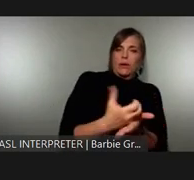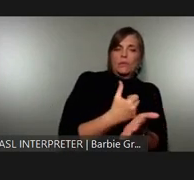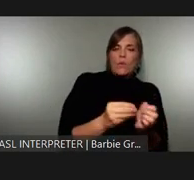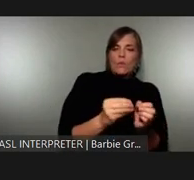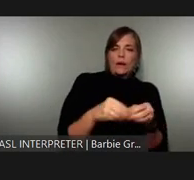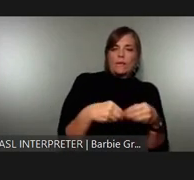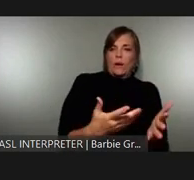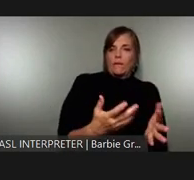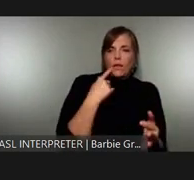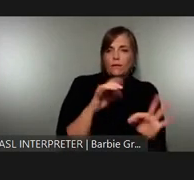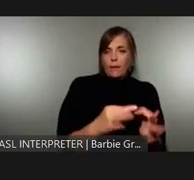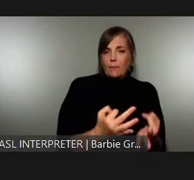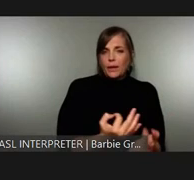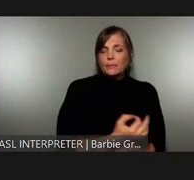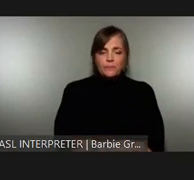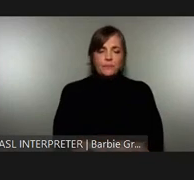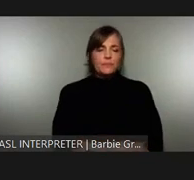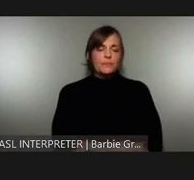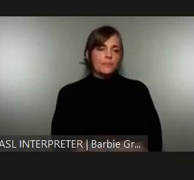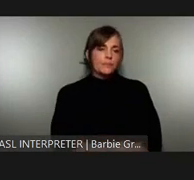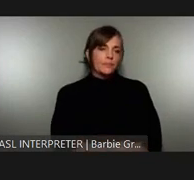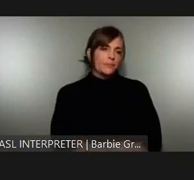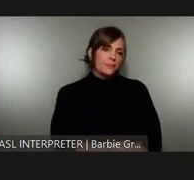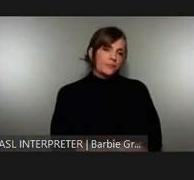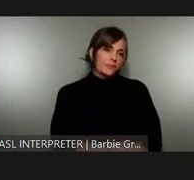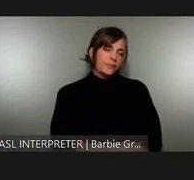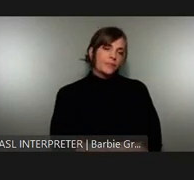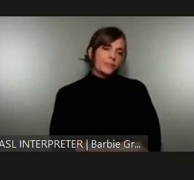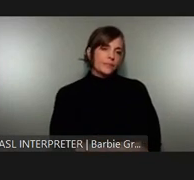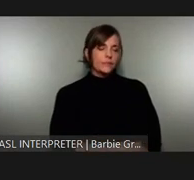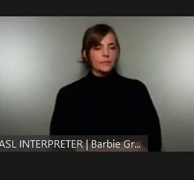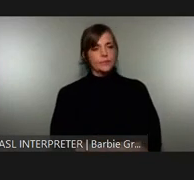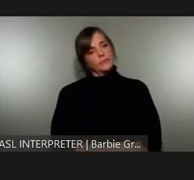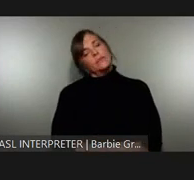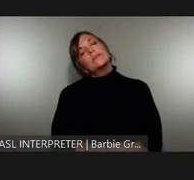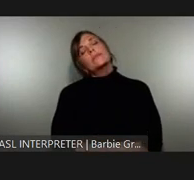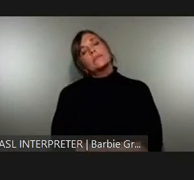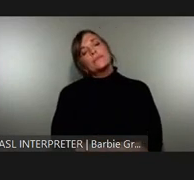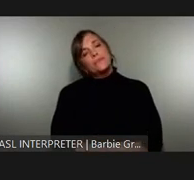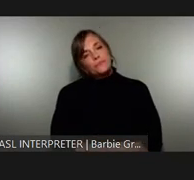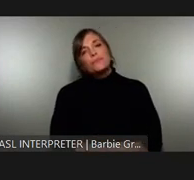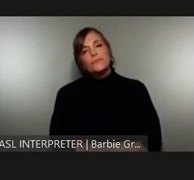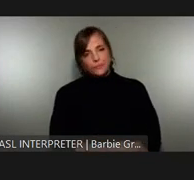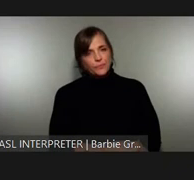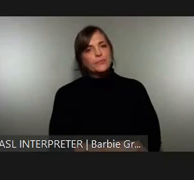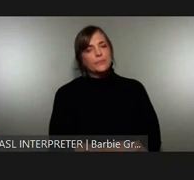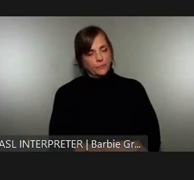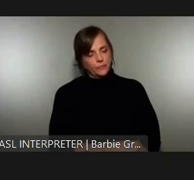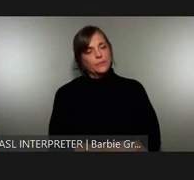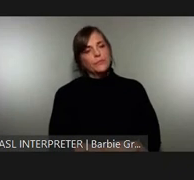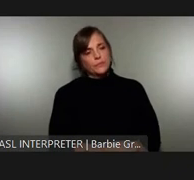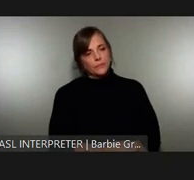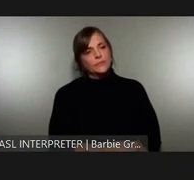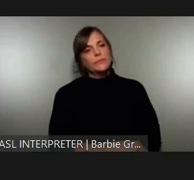had to bring greater value. And so we wanted to wrap with sharing this. And you can see some of the organizations that